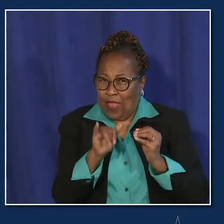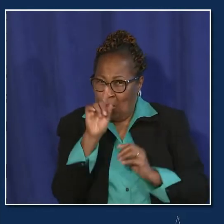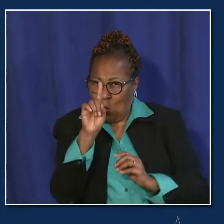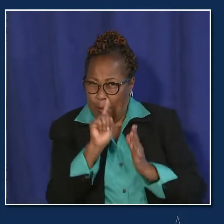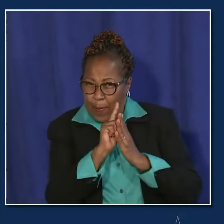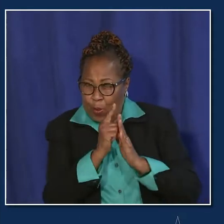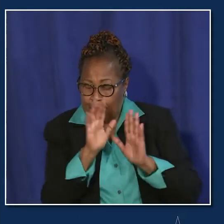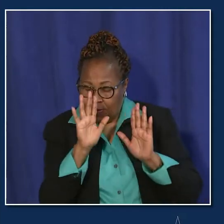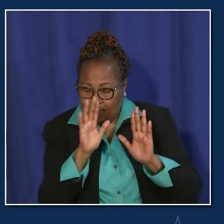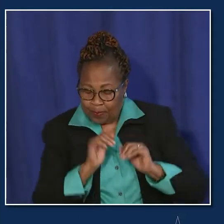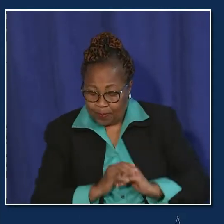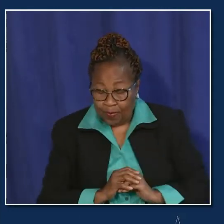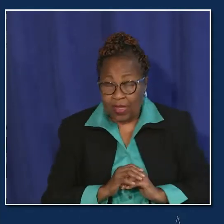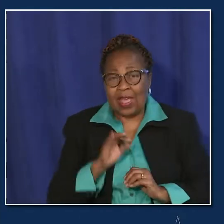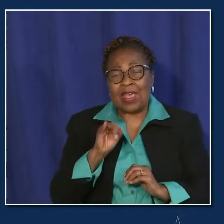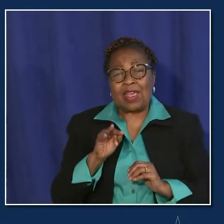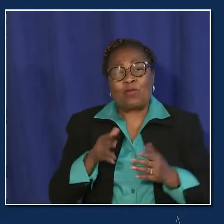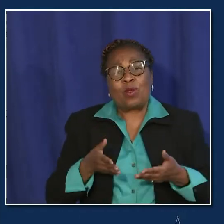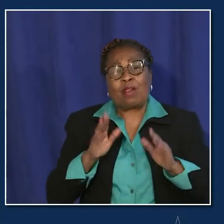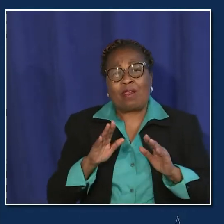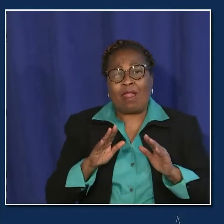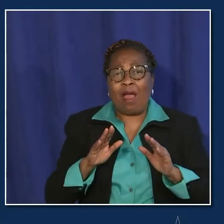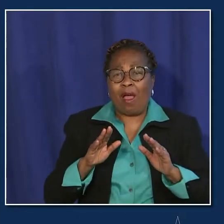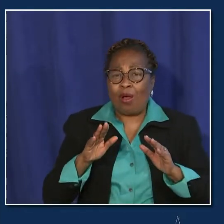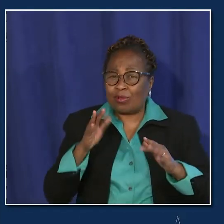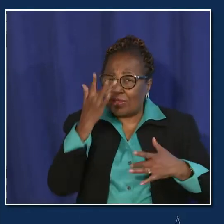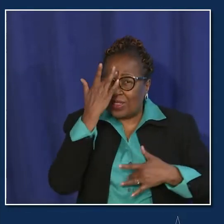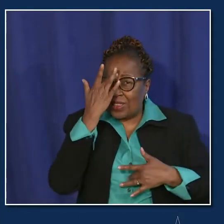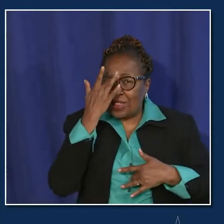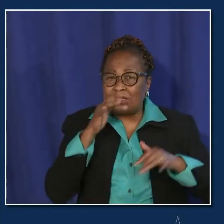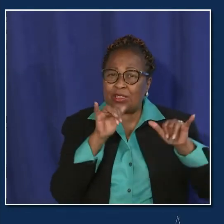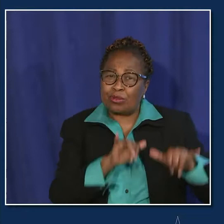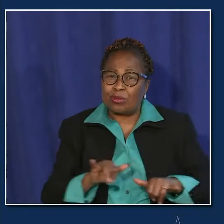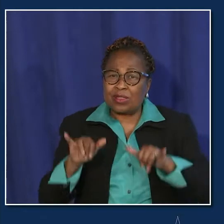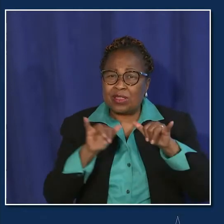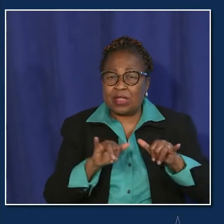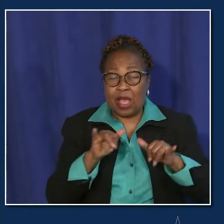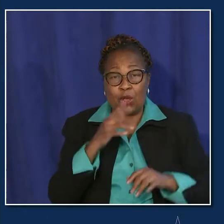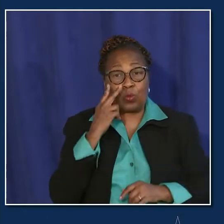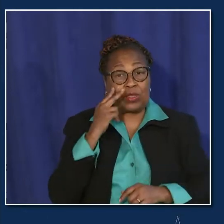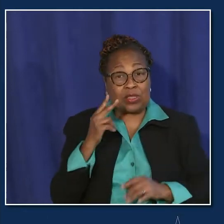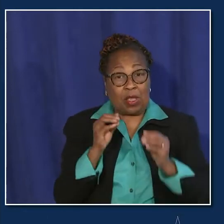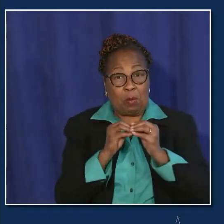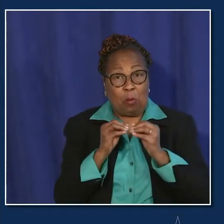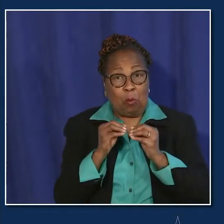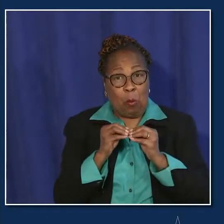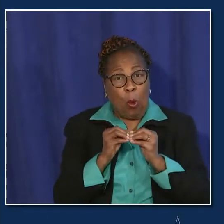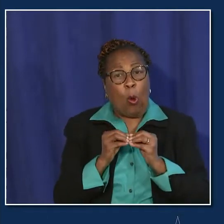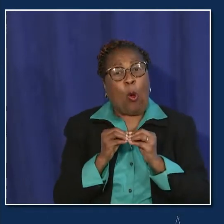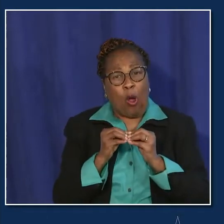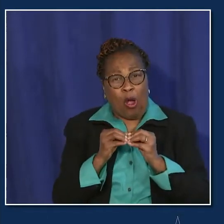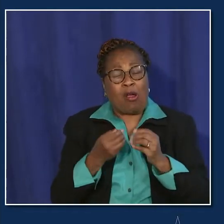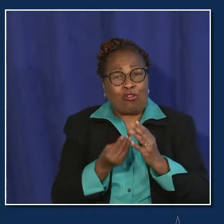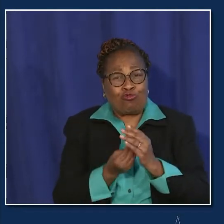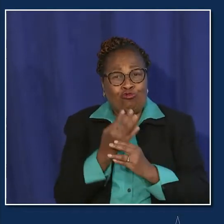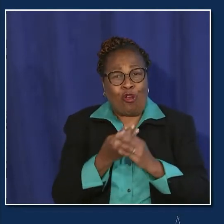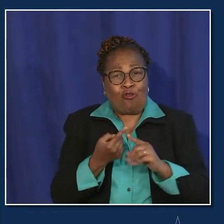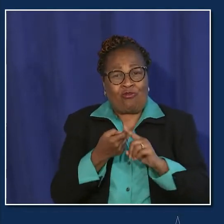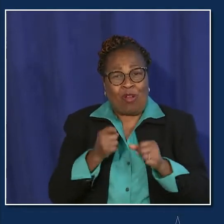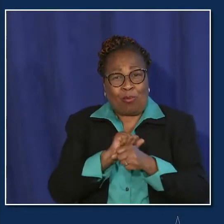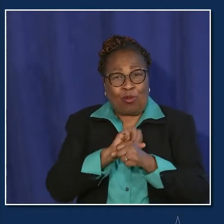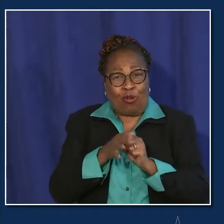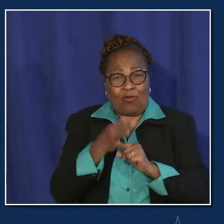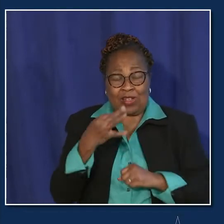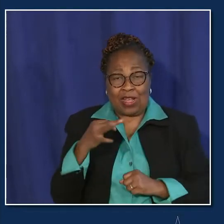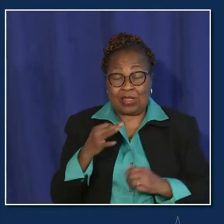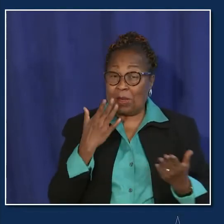allow the virus to continue to linger here in Chicago, we will likely see further mutations, some of which our current vaccines may not